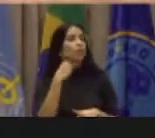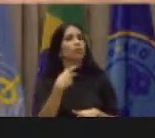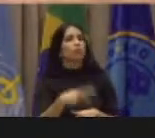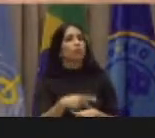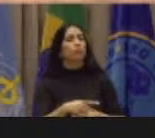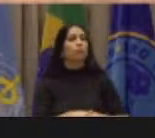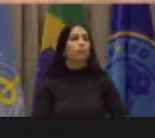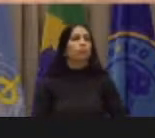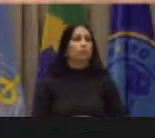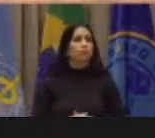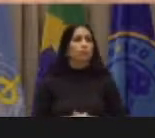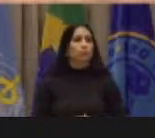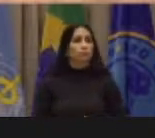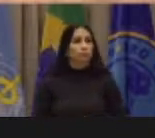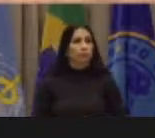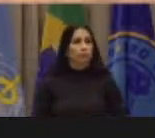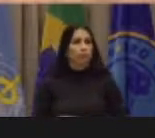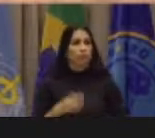in itself.